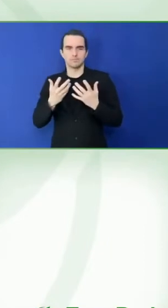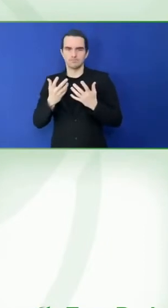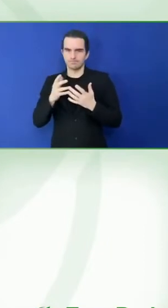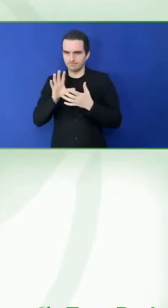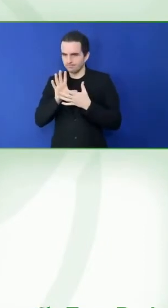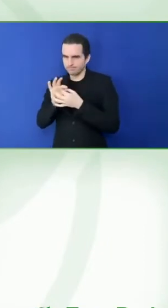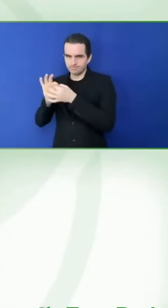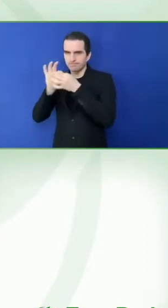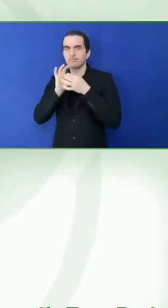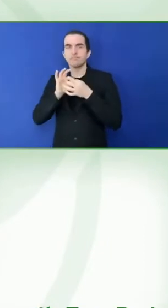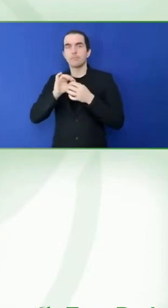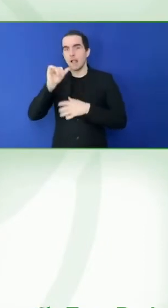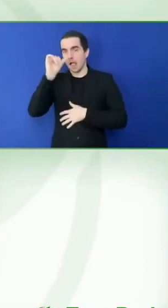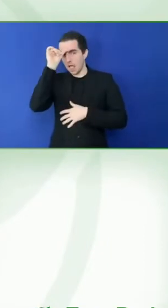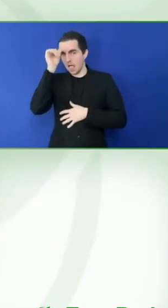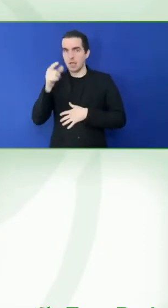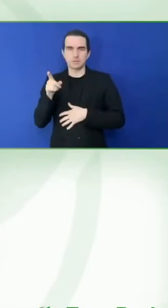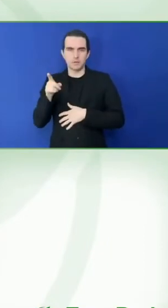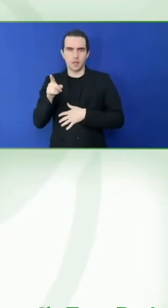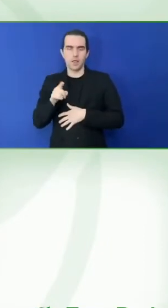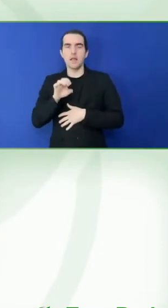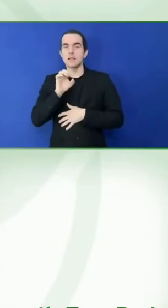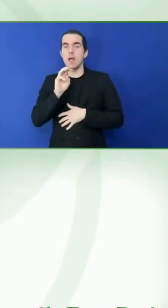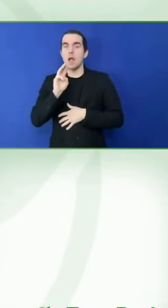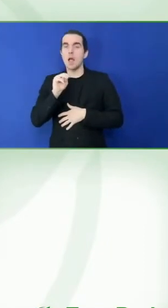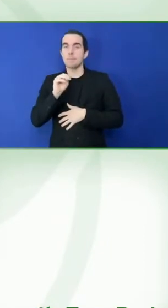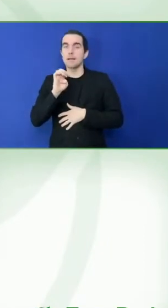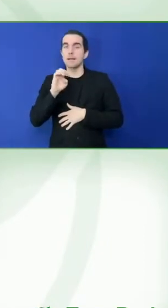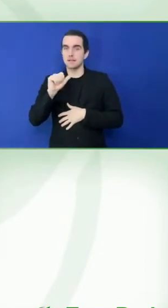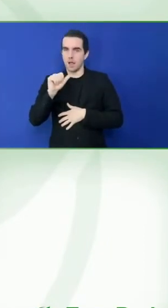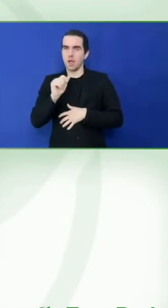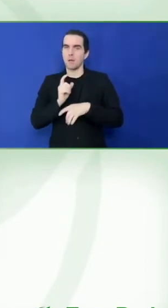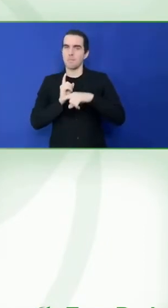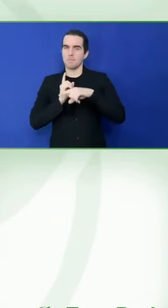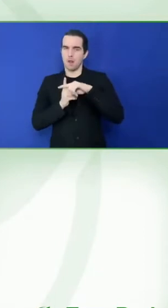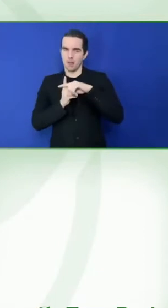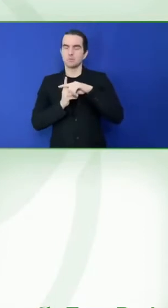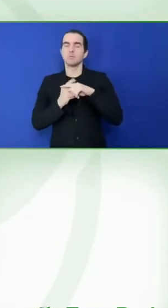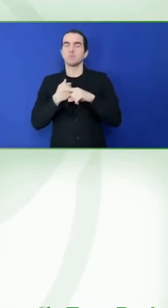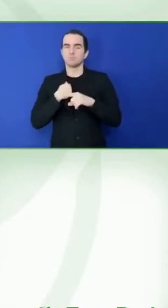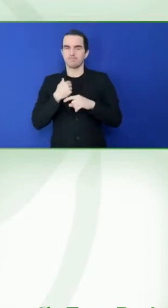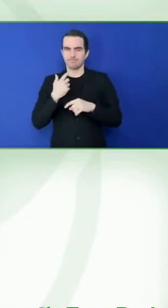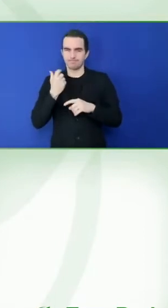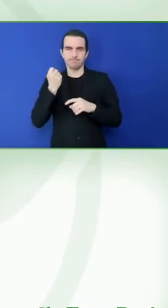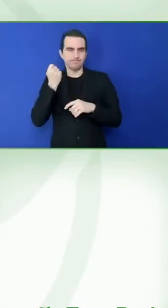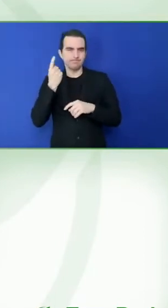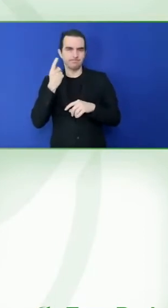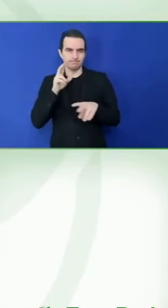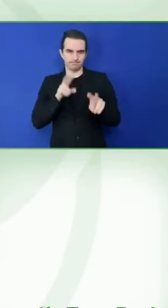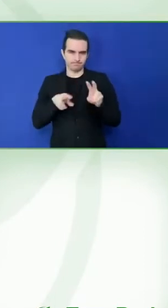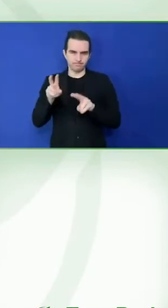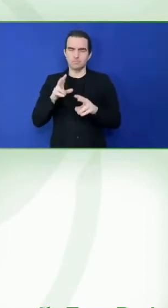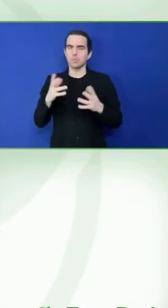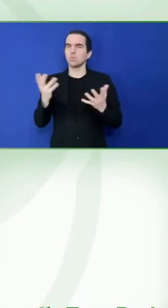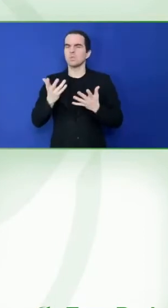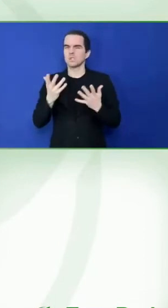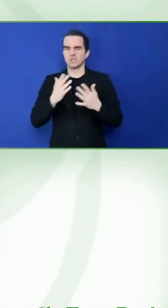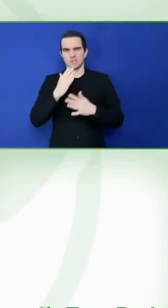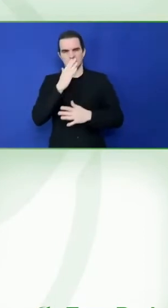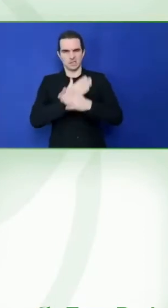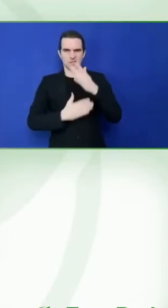you're never going to be able to solve the right problems. So we're right now at the point of trying to understand what disability means,